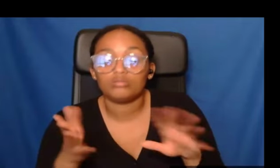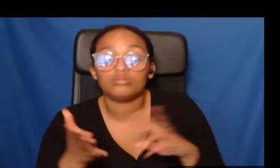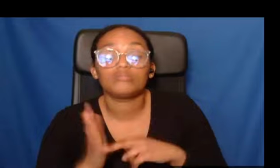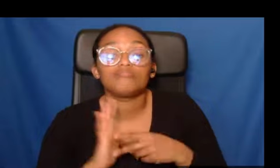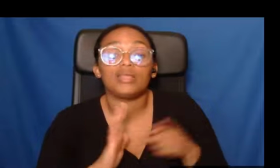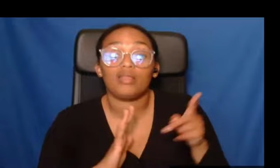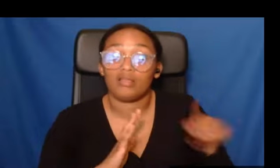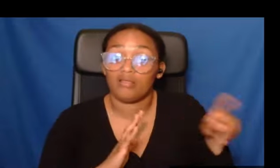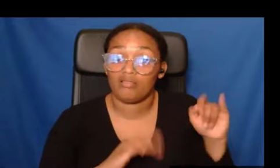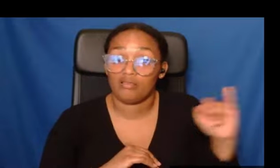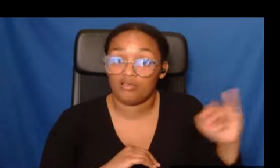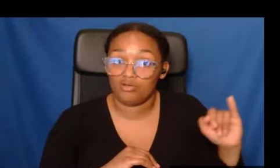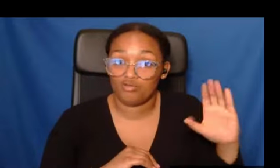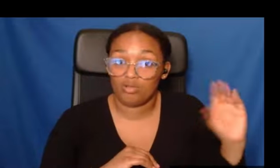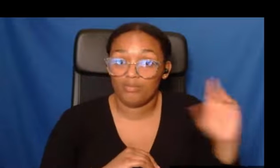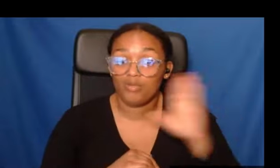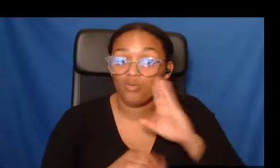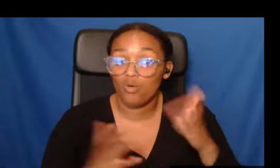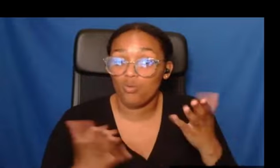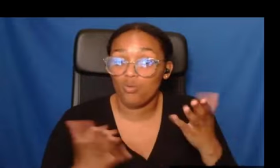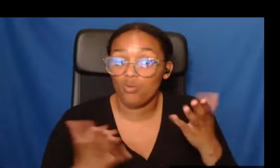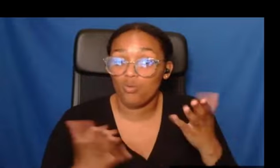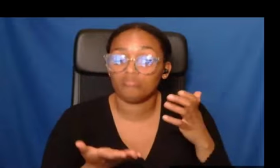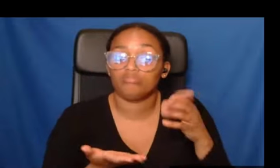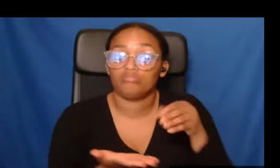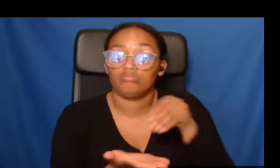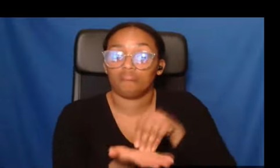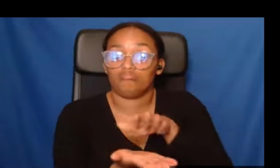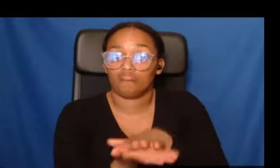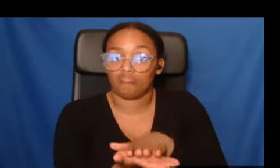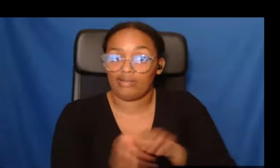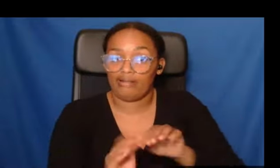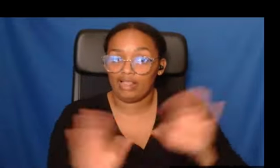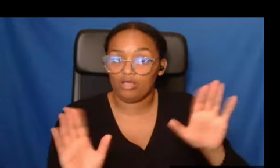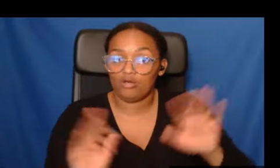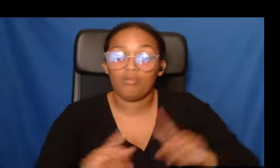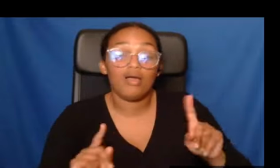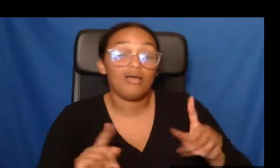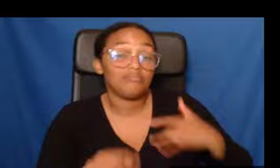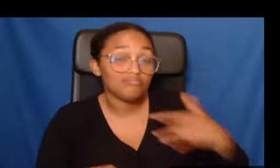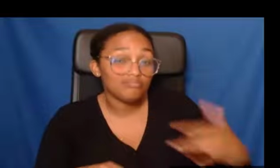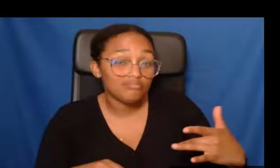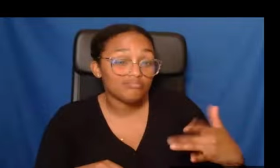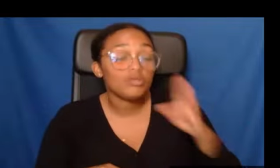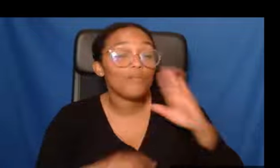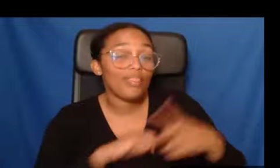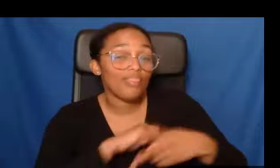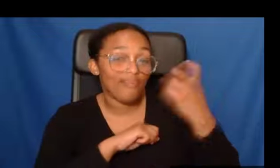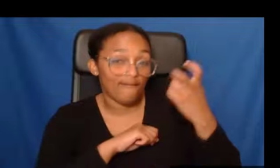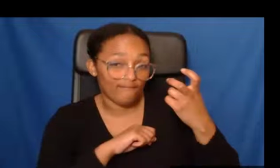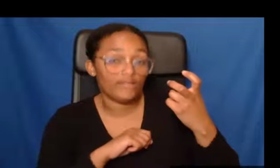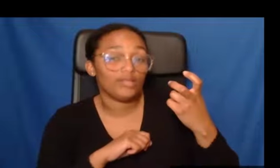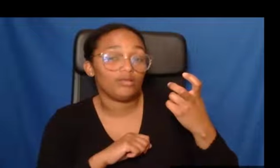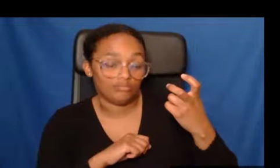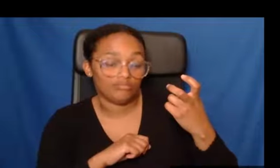documentation, but it's generally, most of the time, it's going to be theft of intellectual